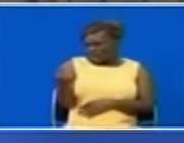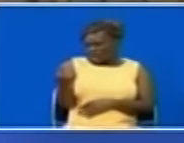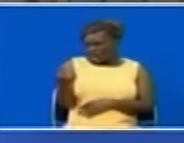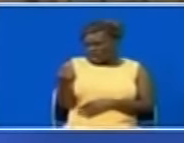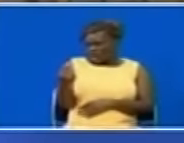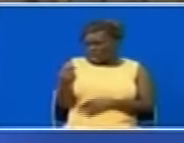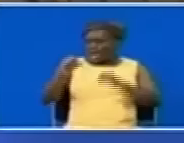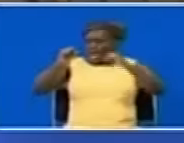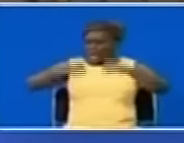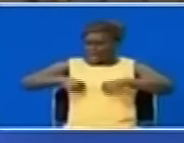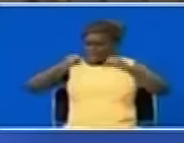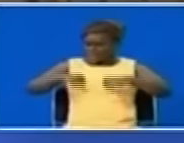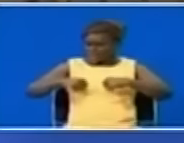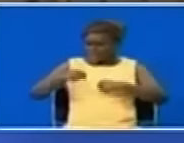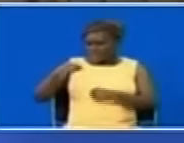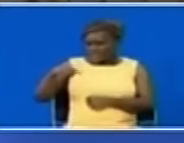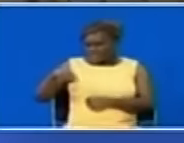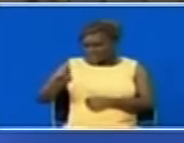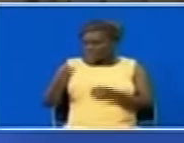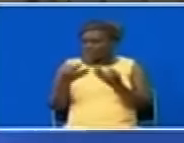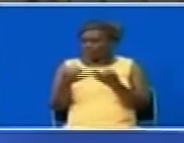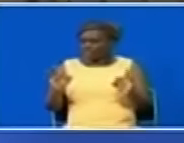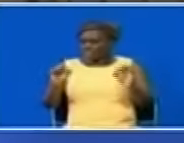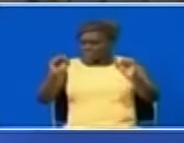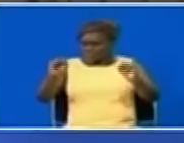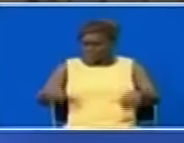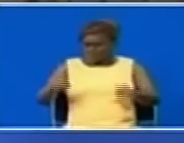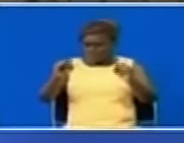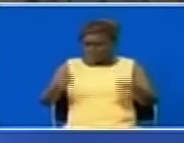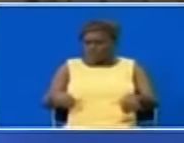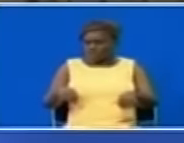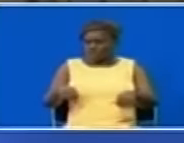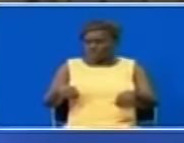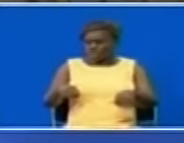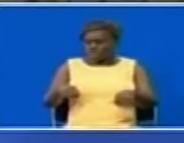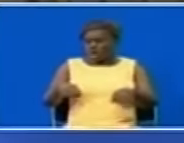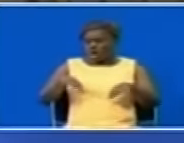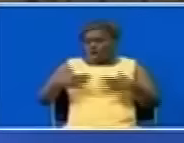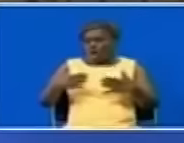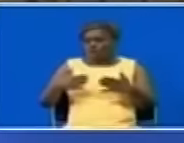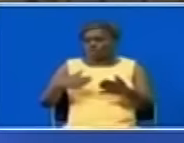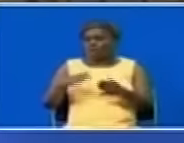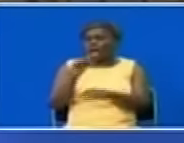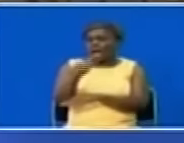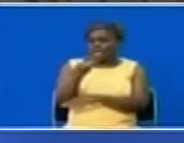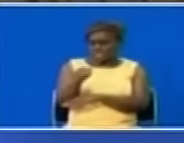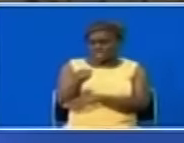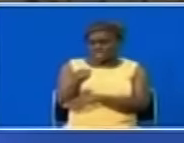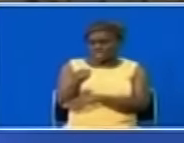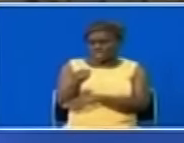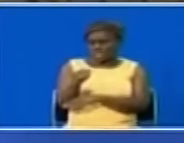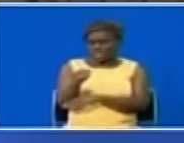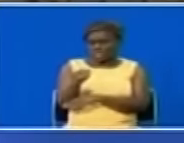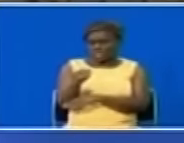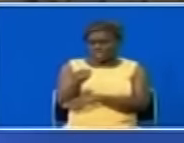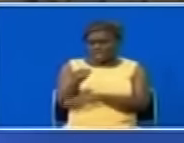consent, they were at liberty to apply for a stay or proceedings and appeal